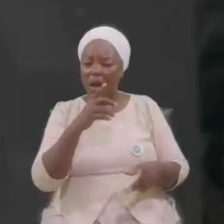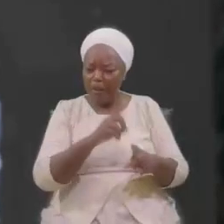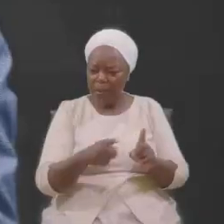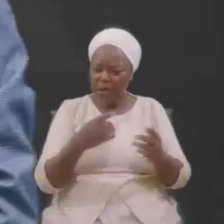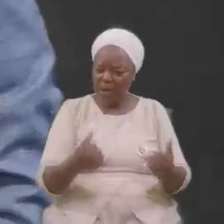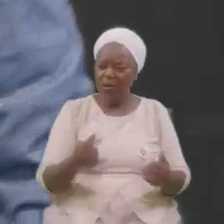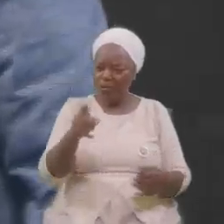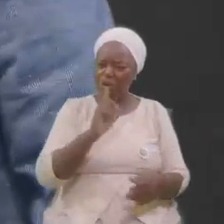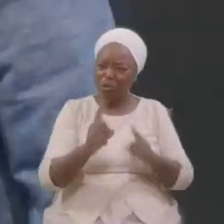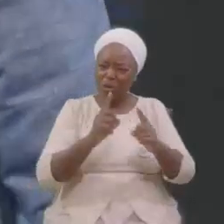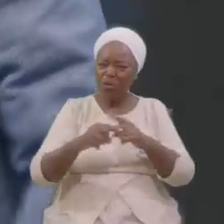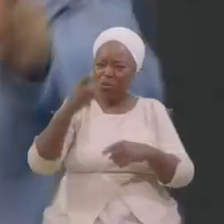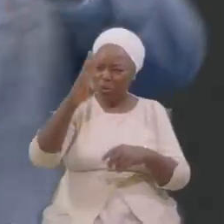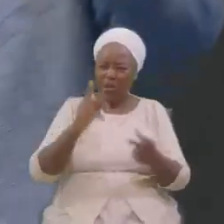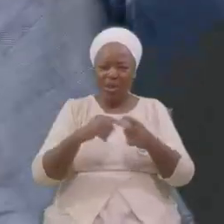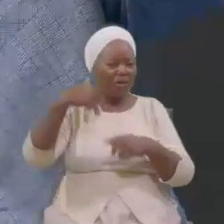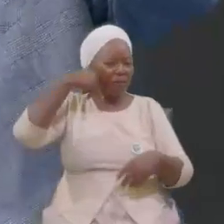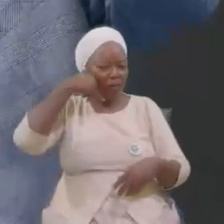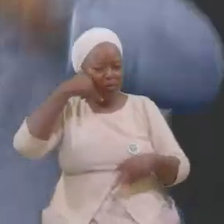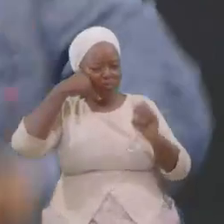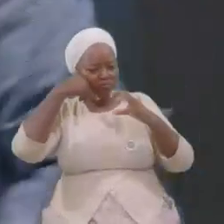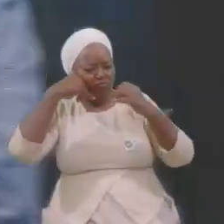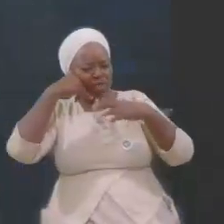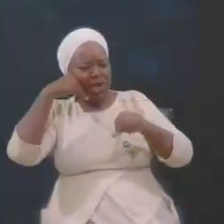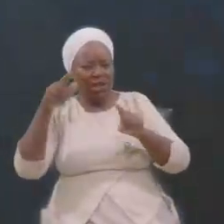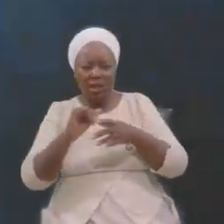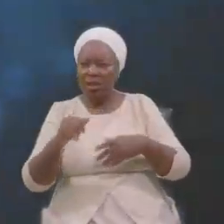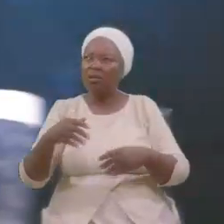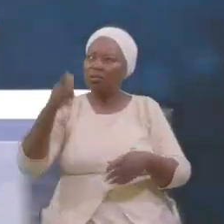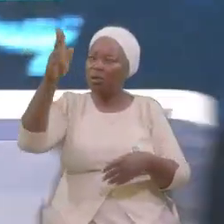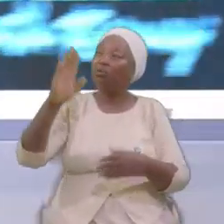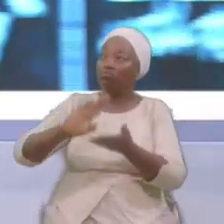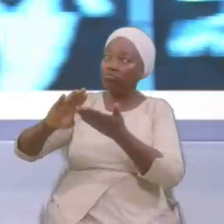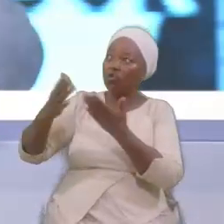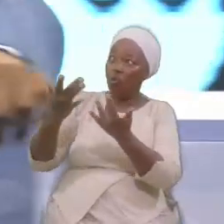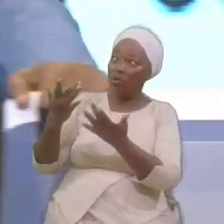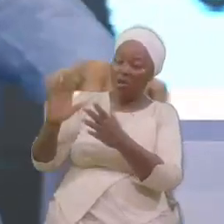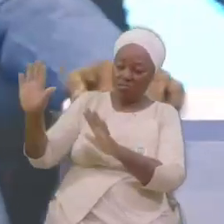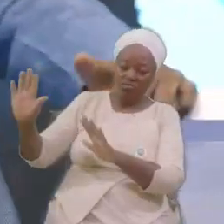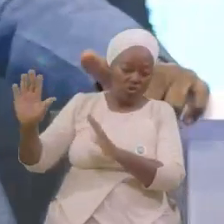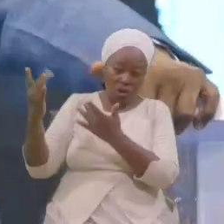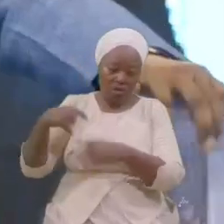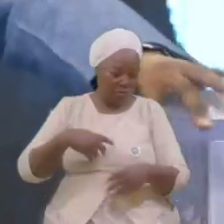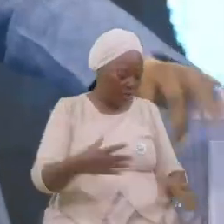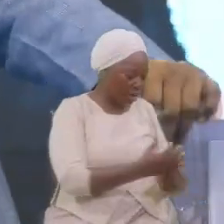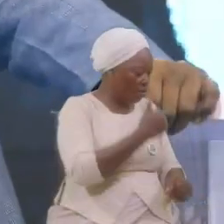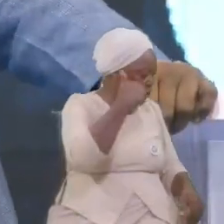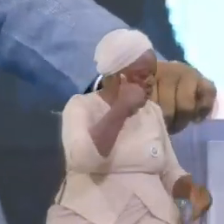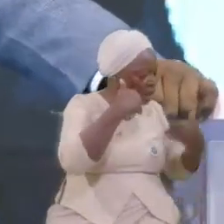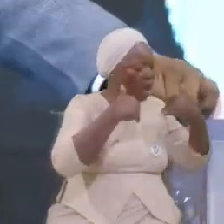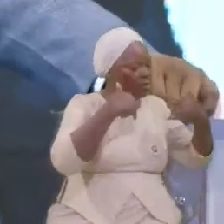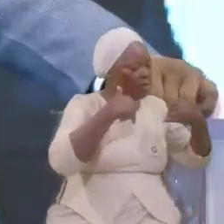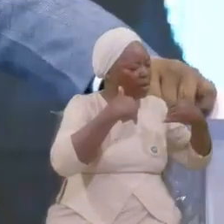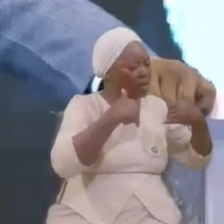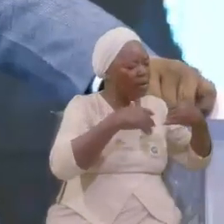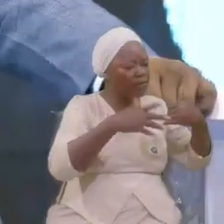to God. The telephone is ringing. God, excuse me. Then you pick up the phone and you do some business,